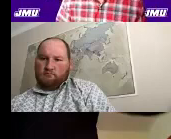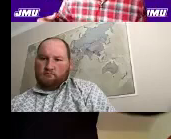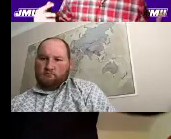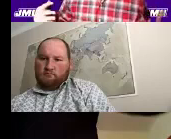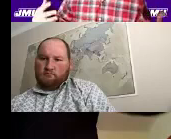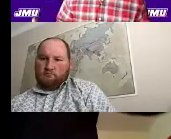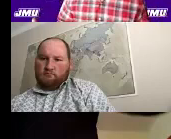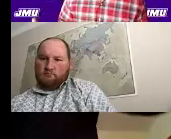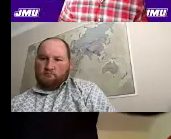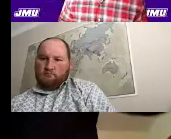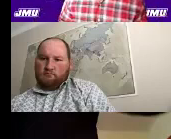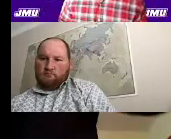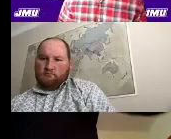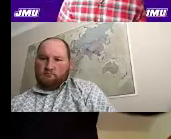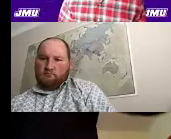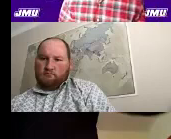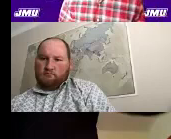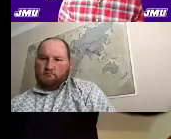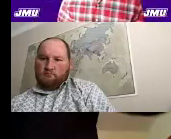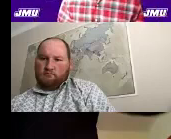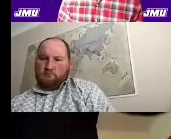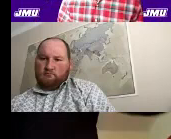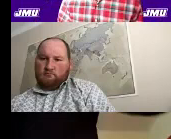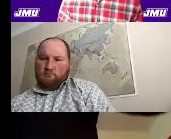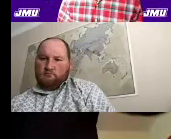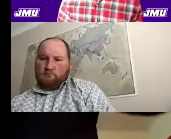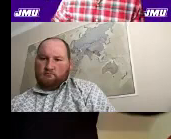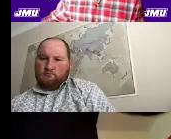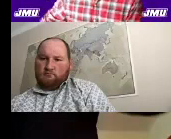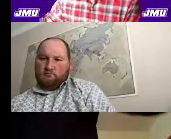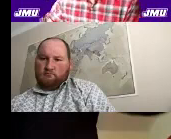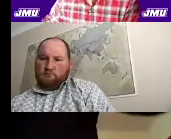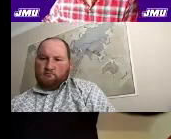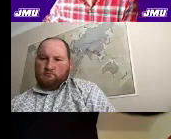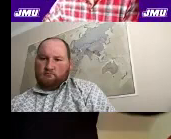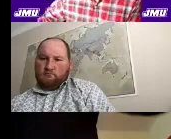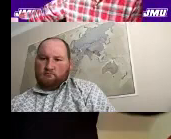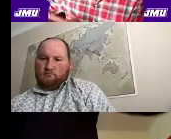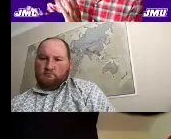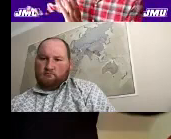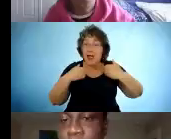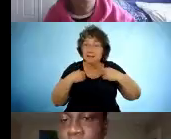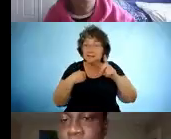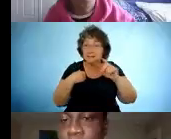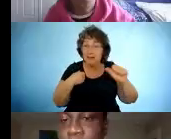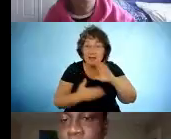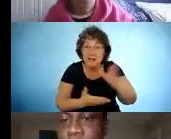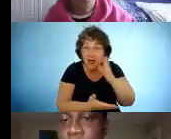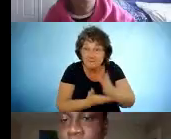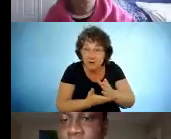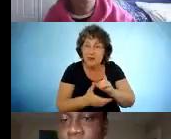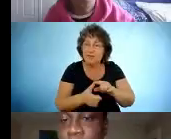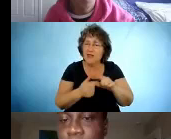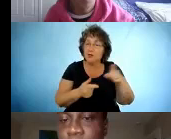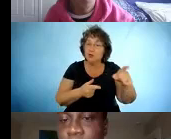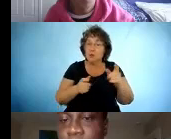disability, how open are you going to be to hiring a person with a disability when you're the manager of a store, if you've